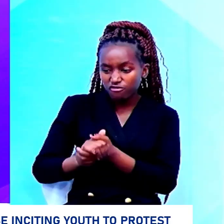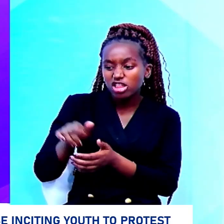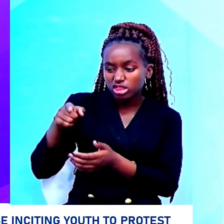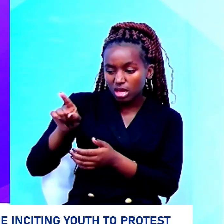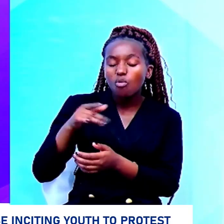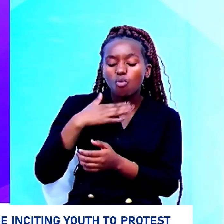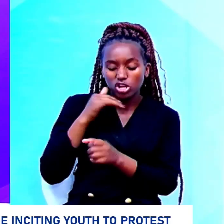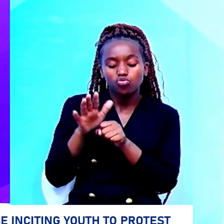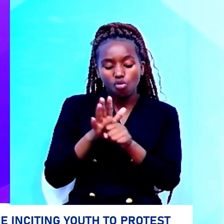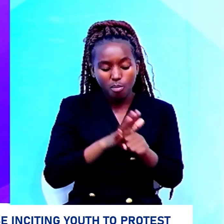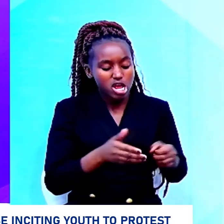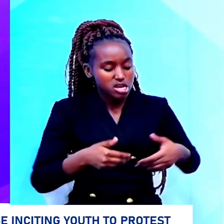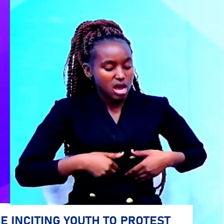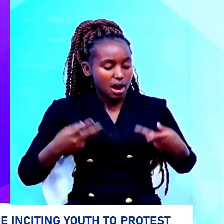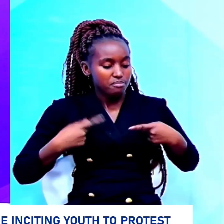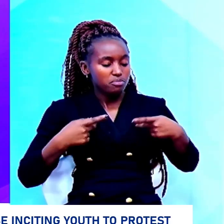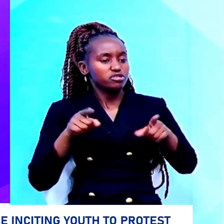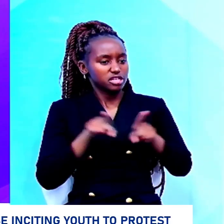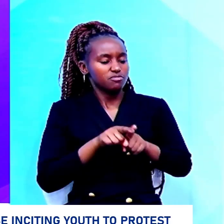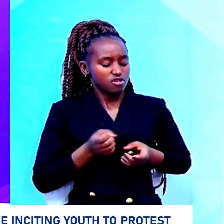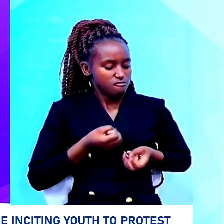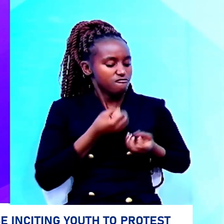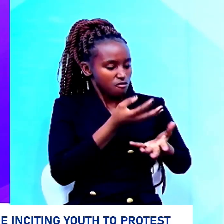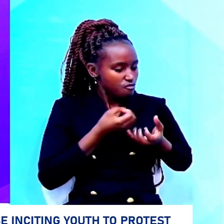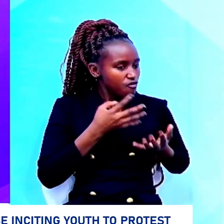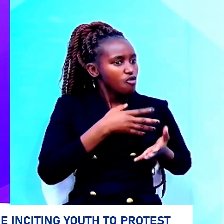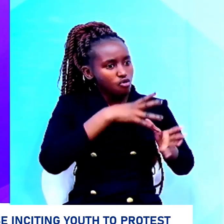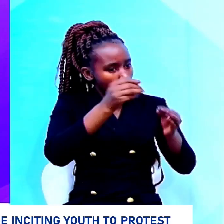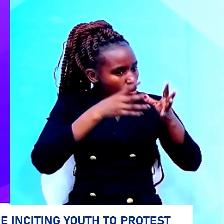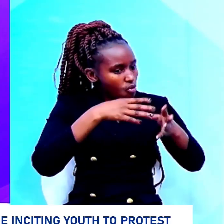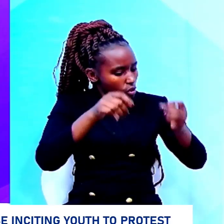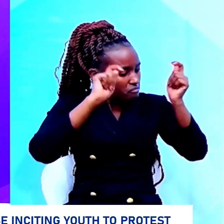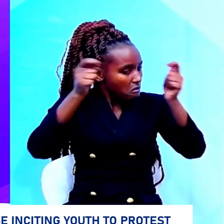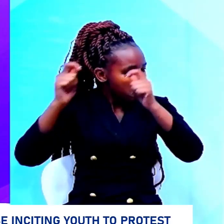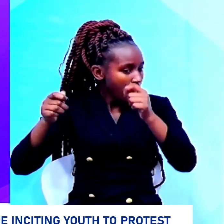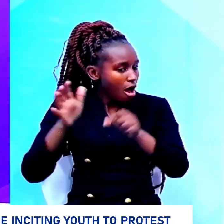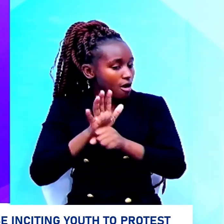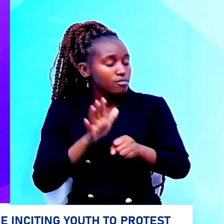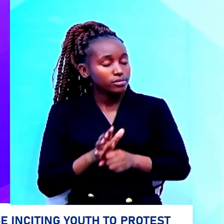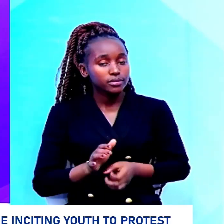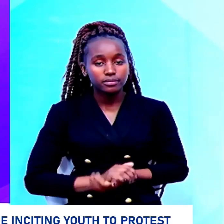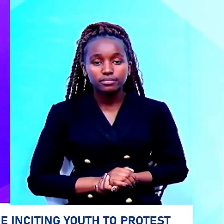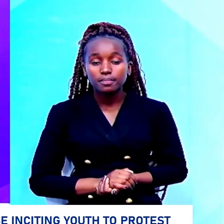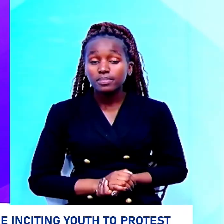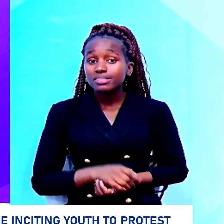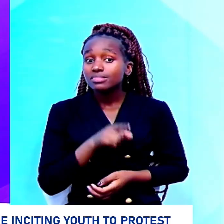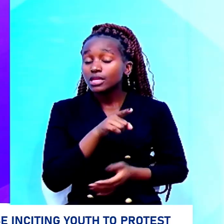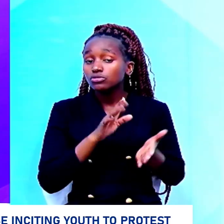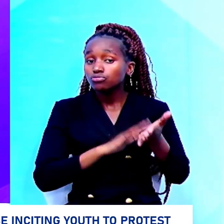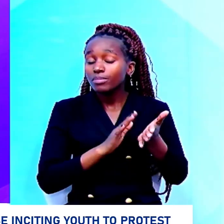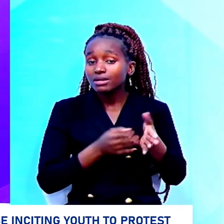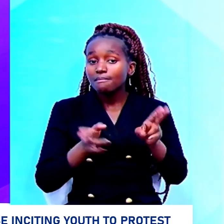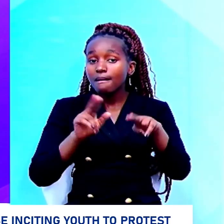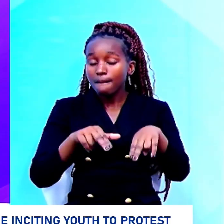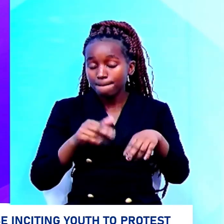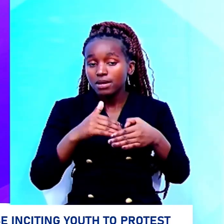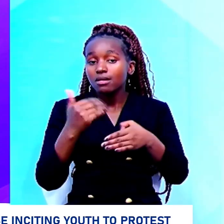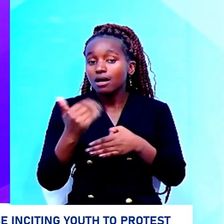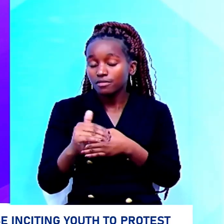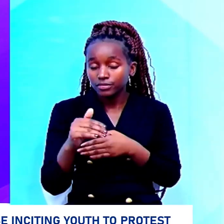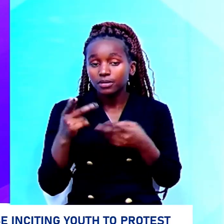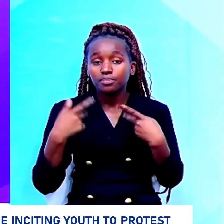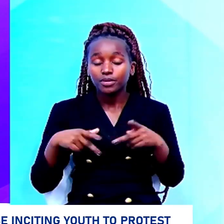young people, urging them to cease such actions. His remarks come amidst continued